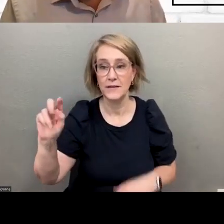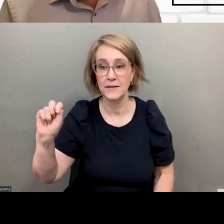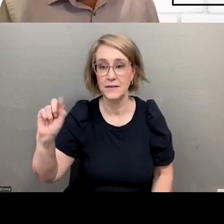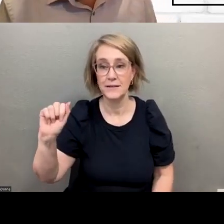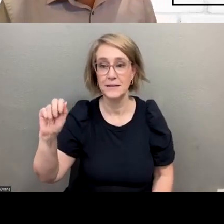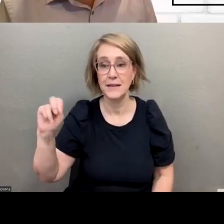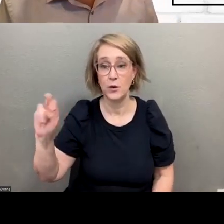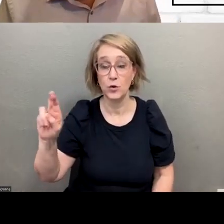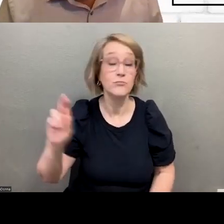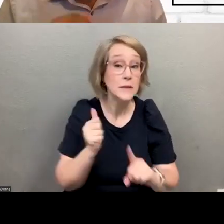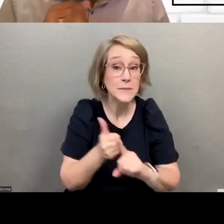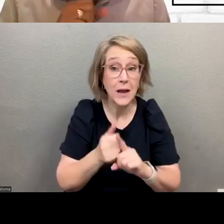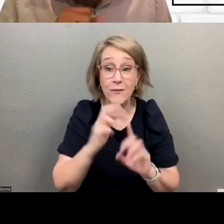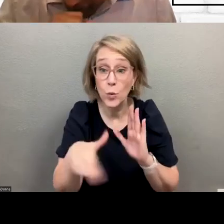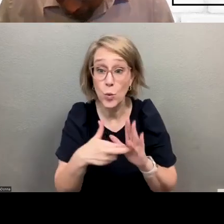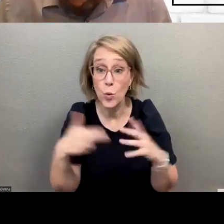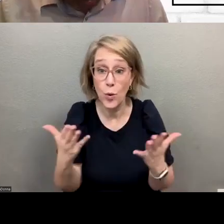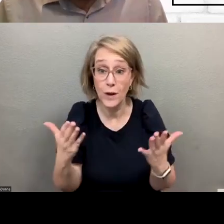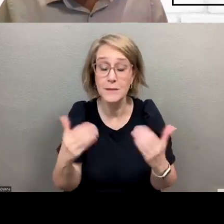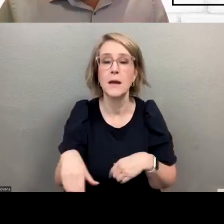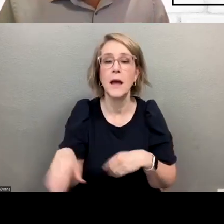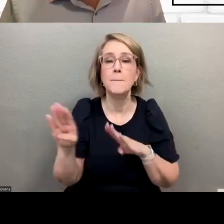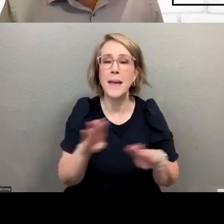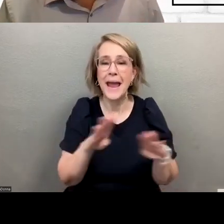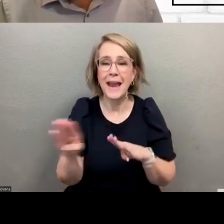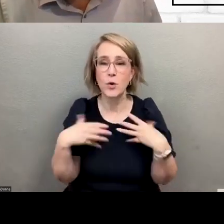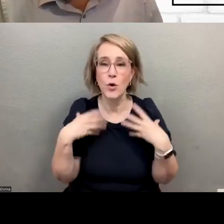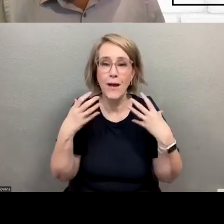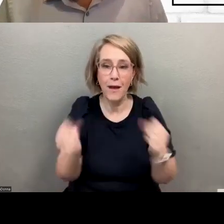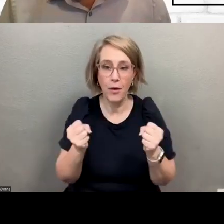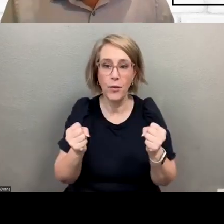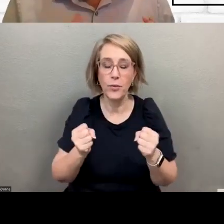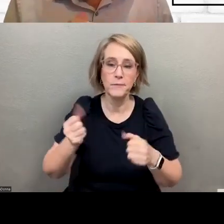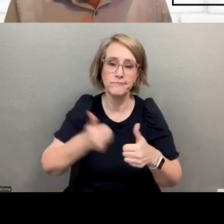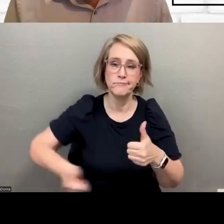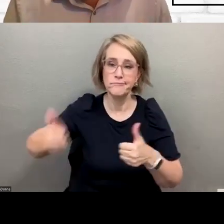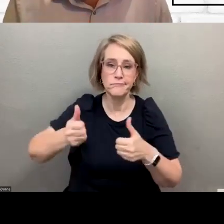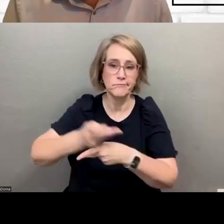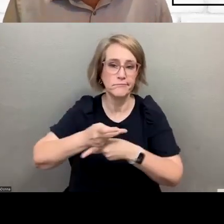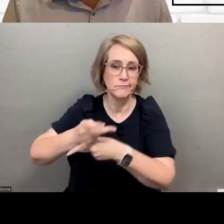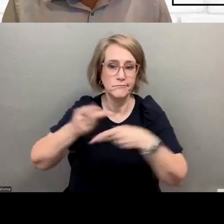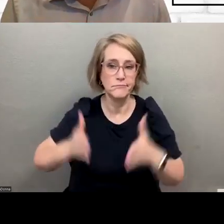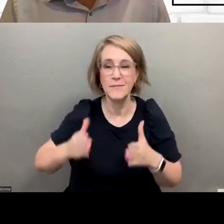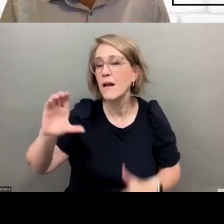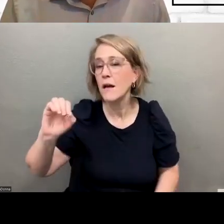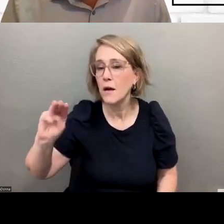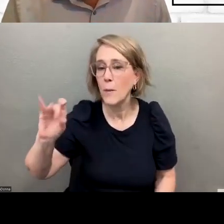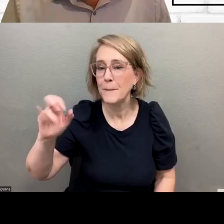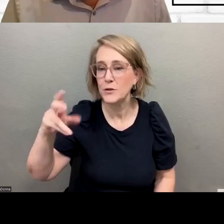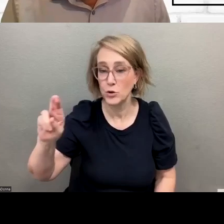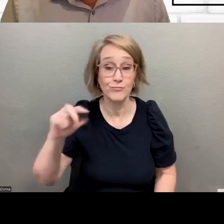Commissioner with, excuse me, with the state of Georgia. And he had shared with